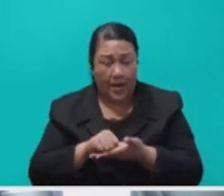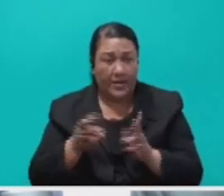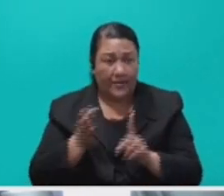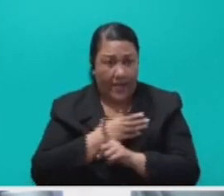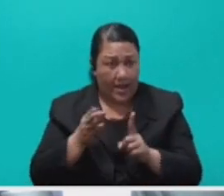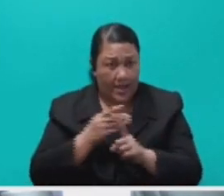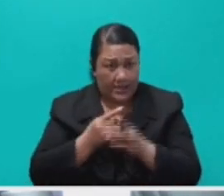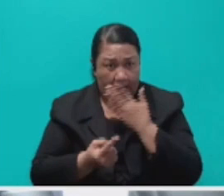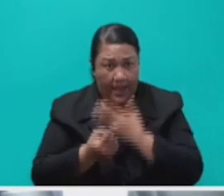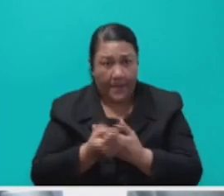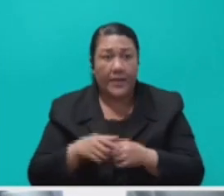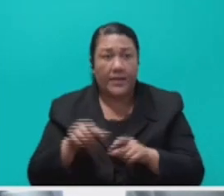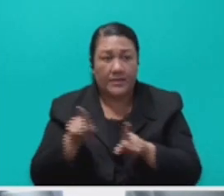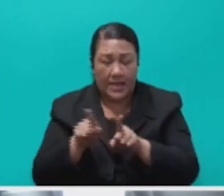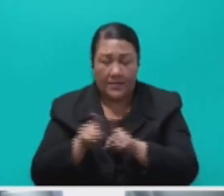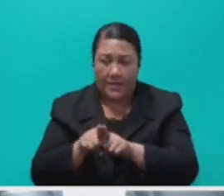persecution.